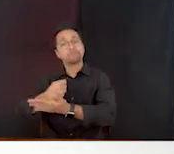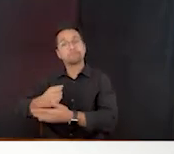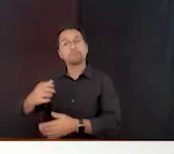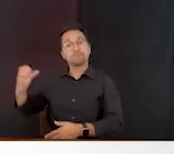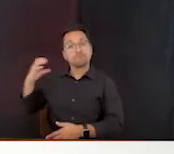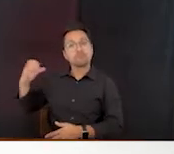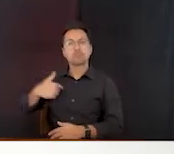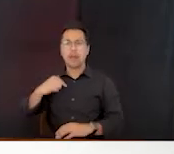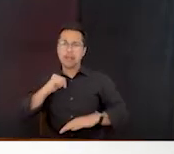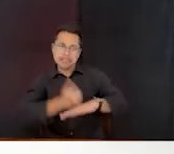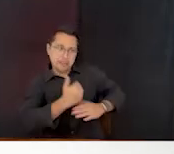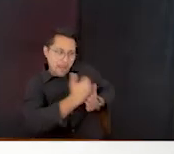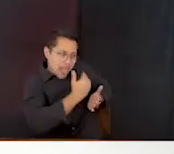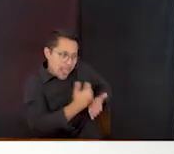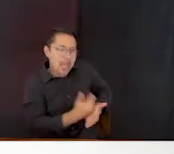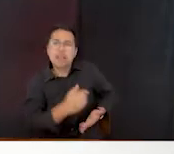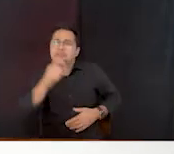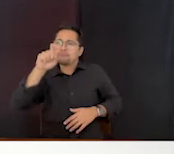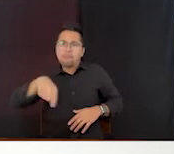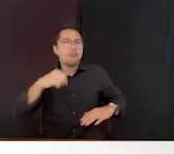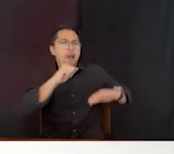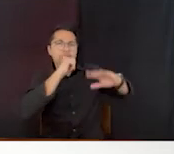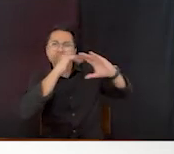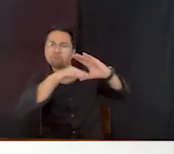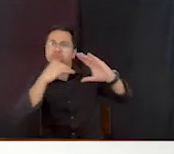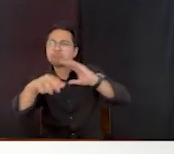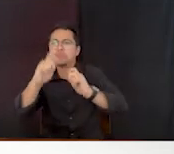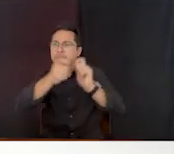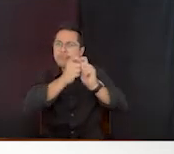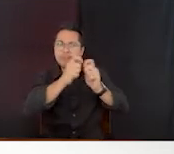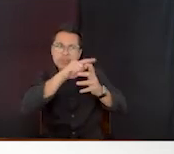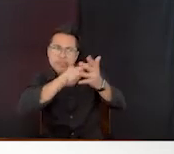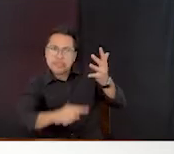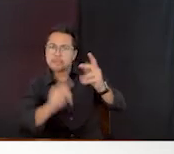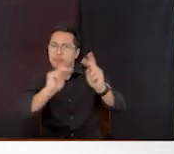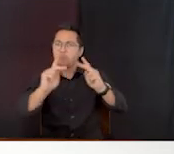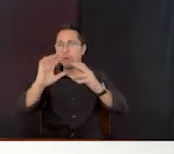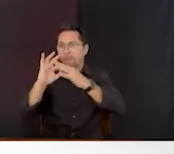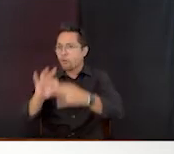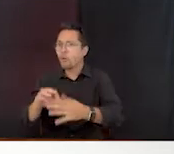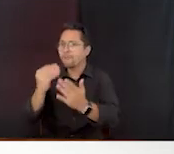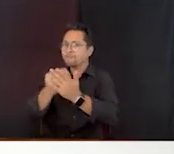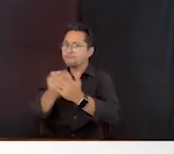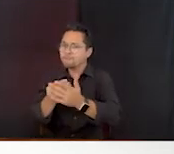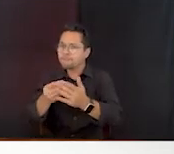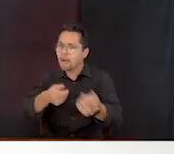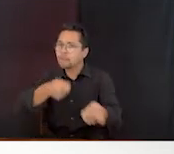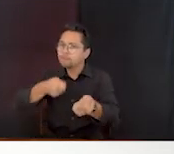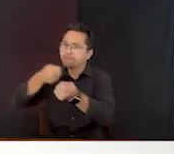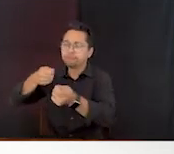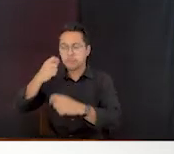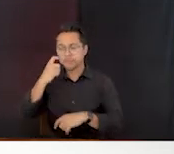of people that I need to send emails to regards to fundraising, and it was very